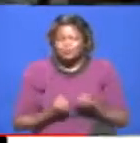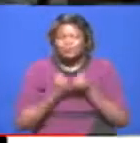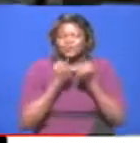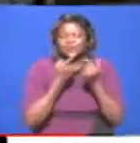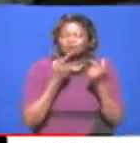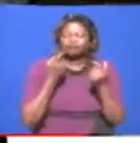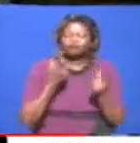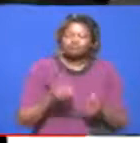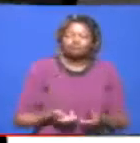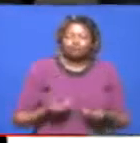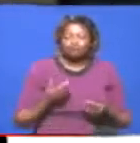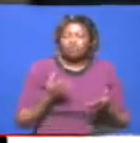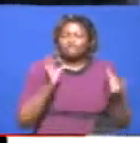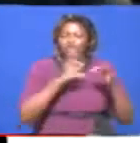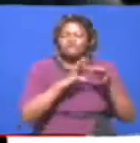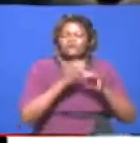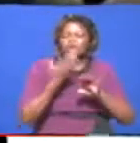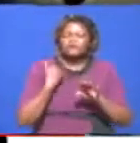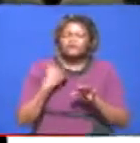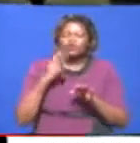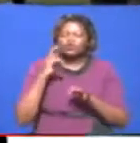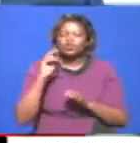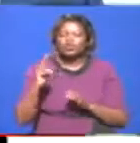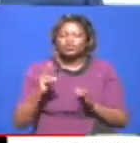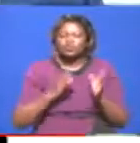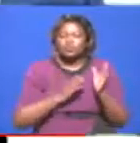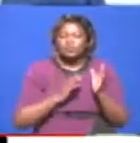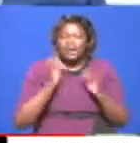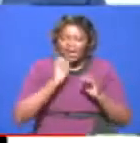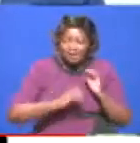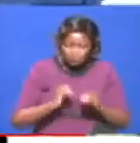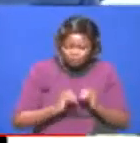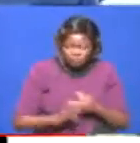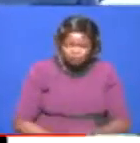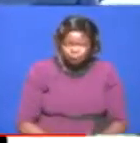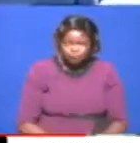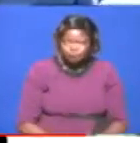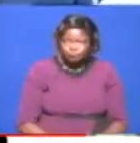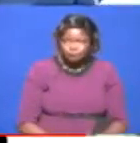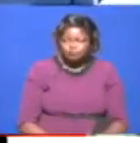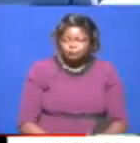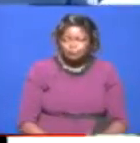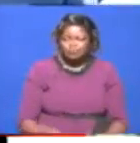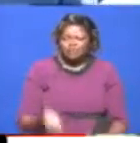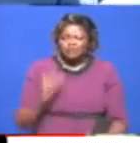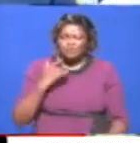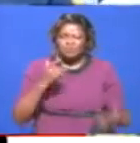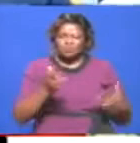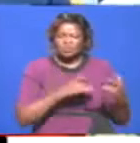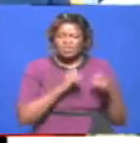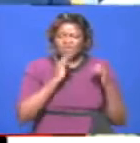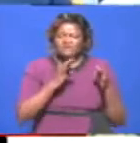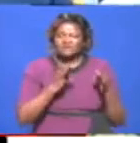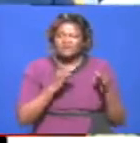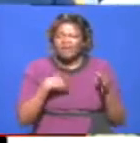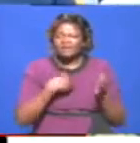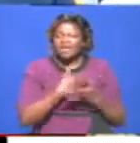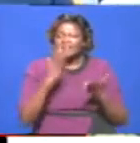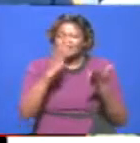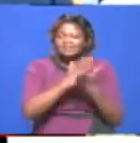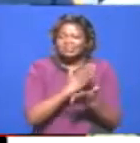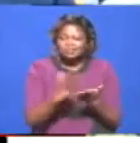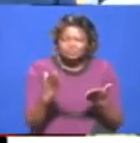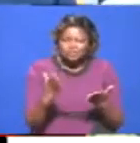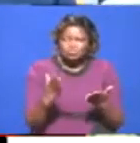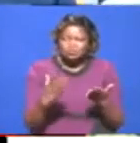forge alliances ahead of the 2022 polls. Nilikuwa naangalia kama kuna kipengele chochote kwa